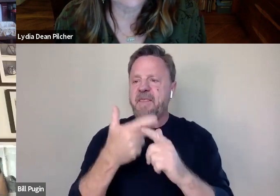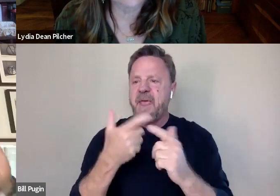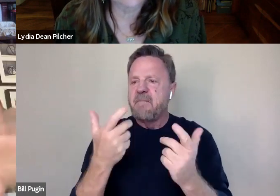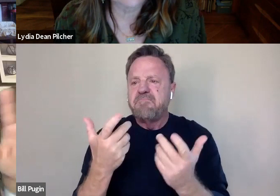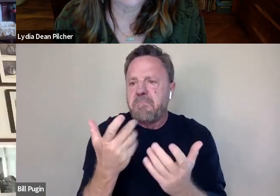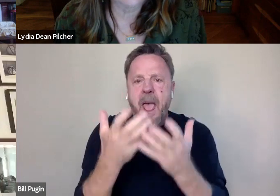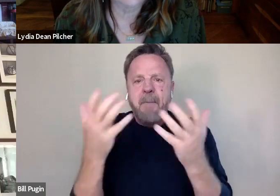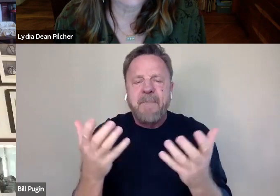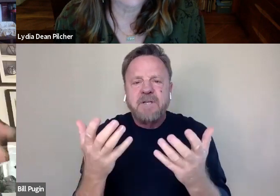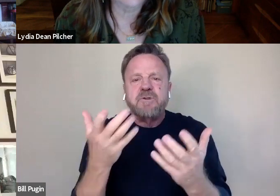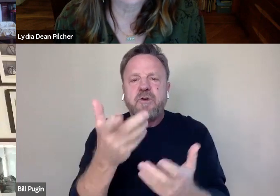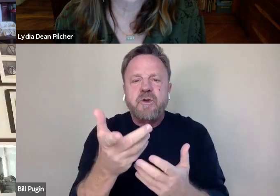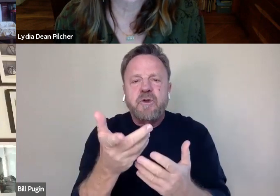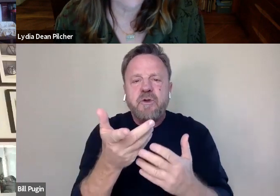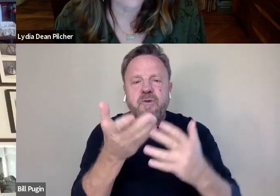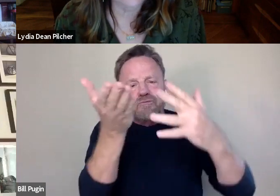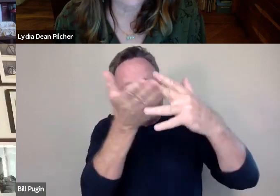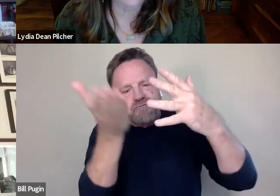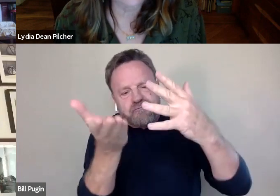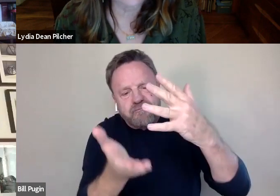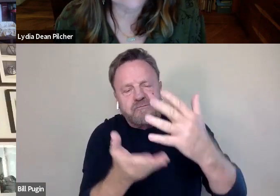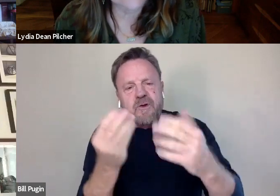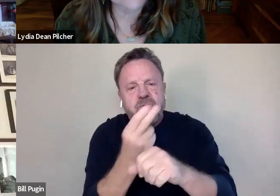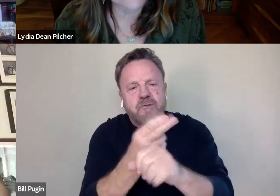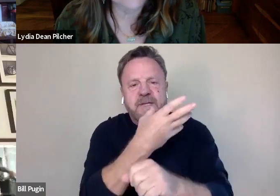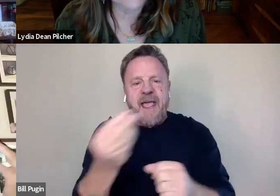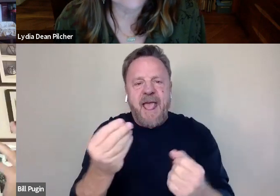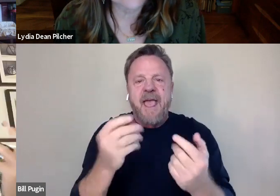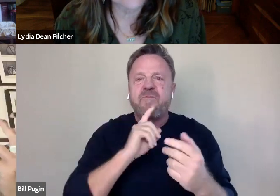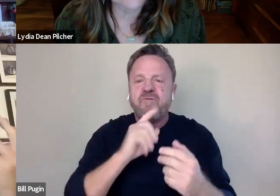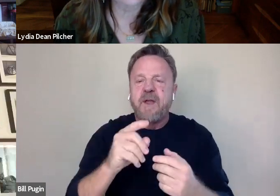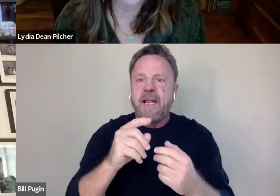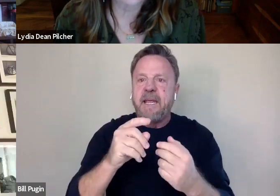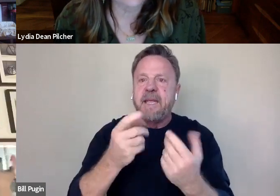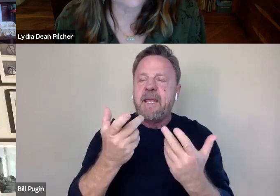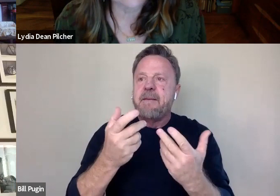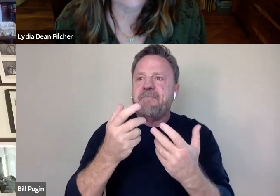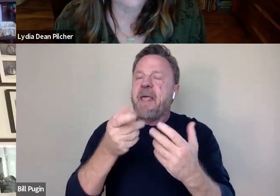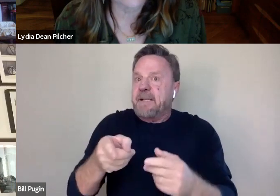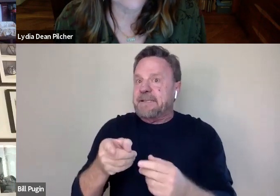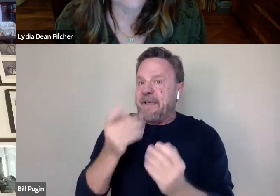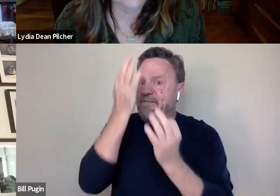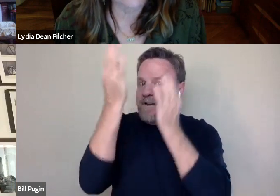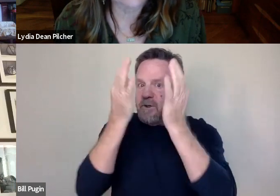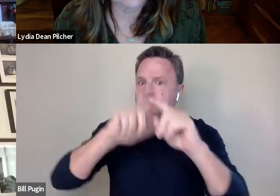you interspersed and grounded this fictional, although based on true